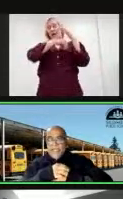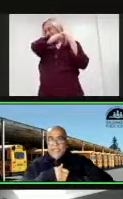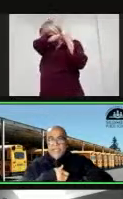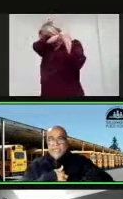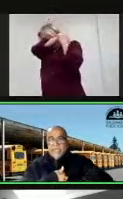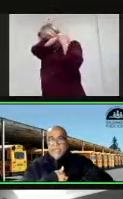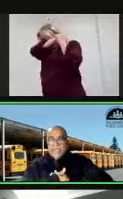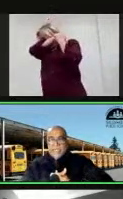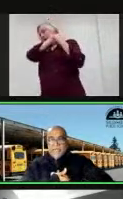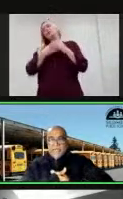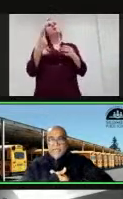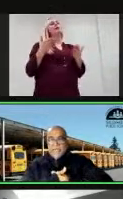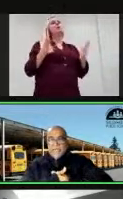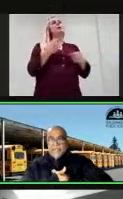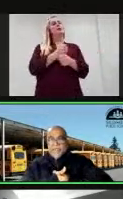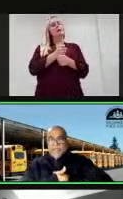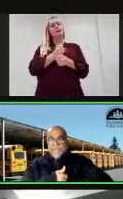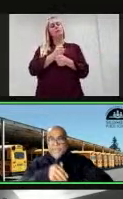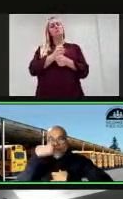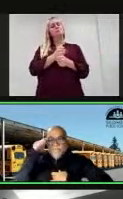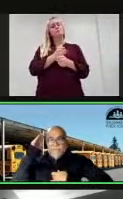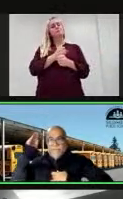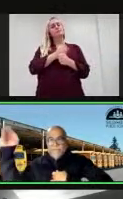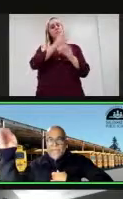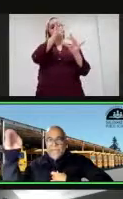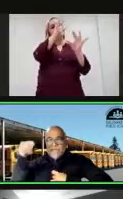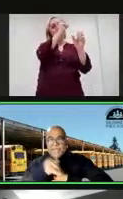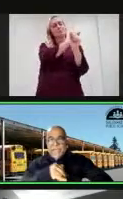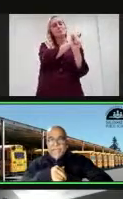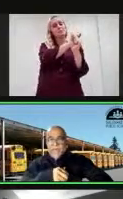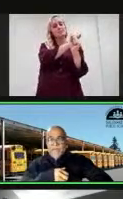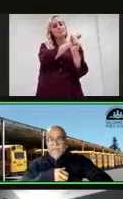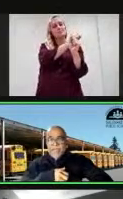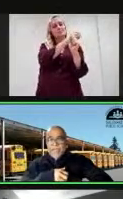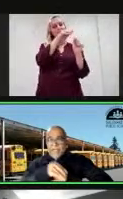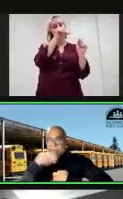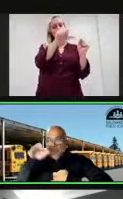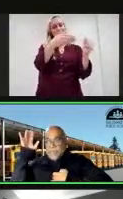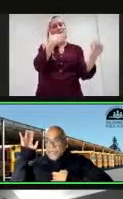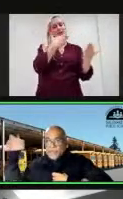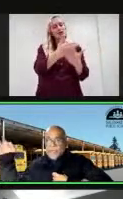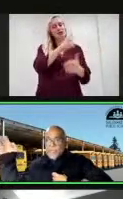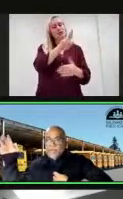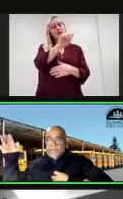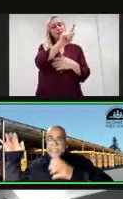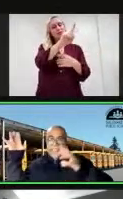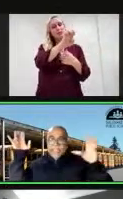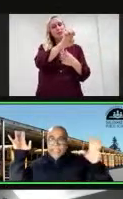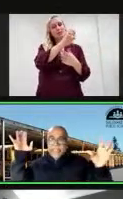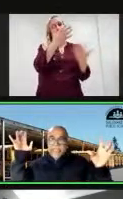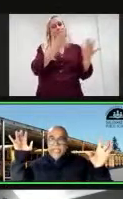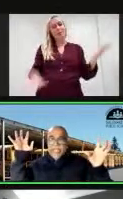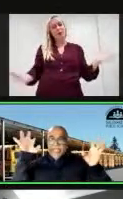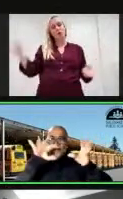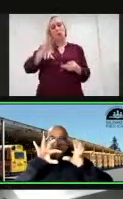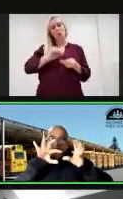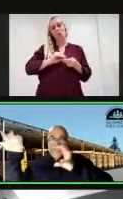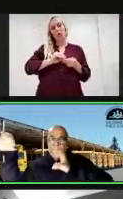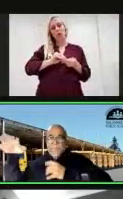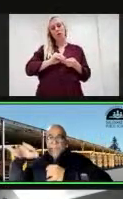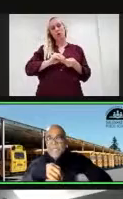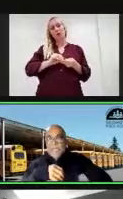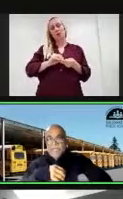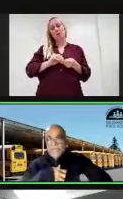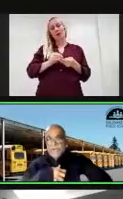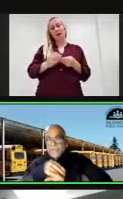way to make it attractive is to pay at a very good rate maybe total compensation, keep the salary low so they can